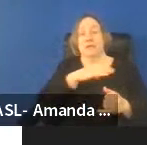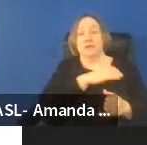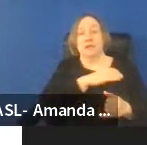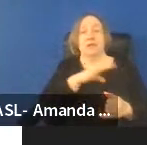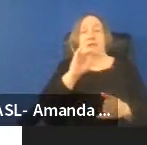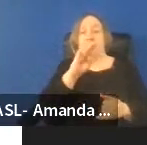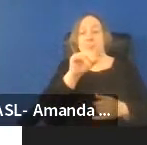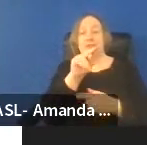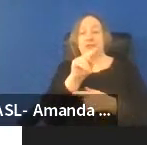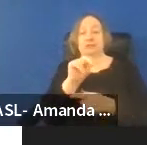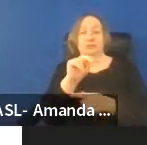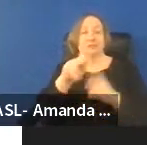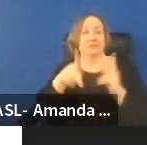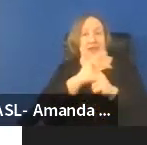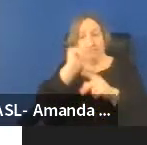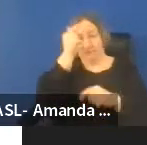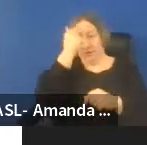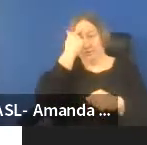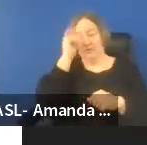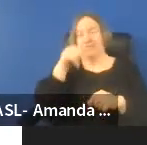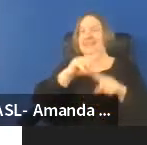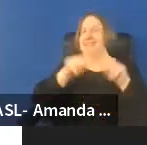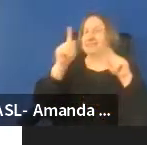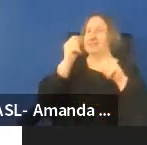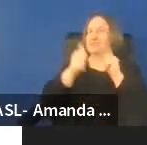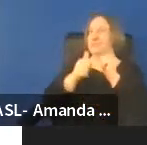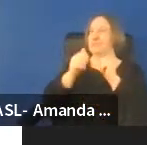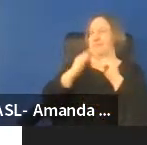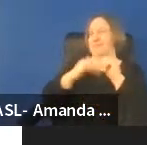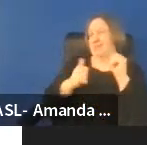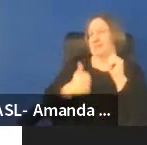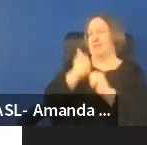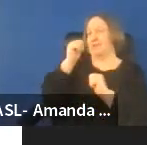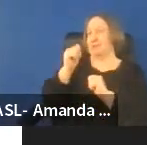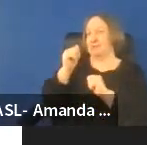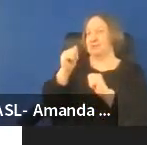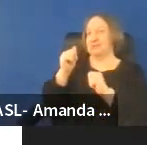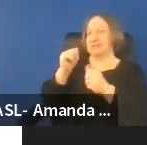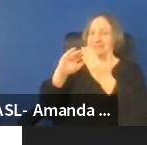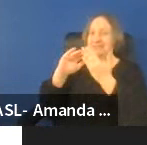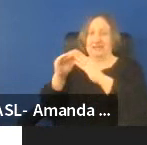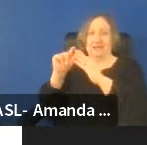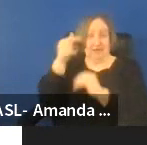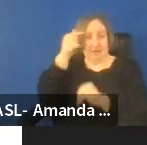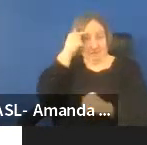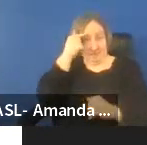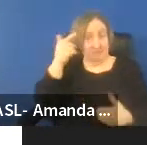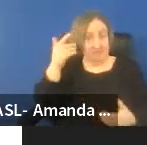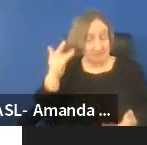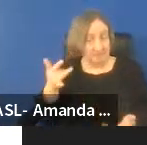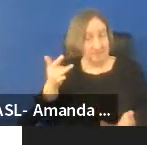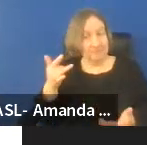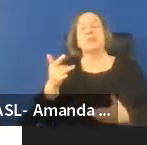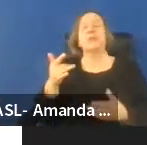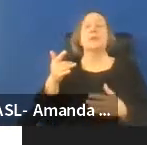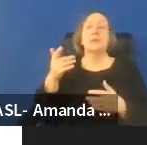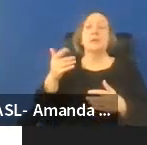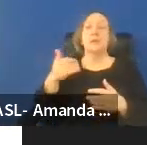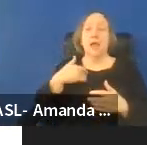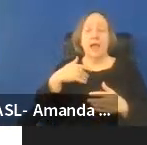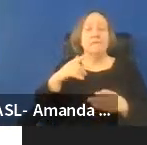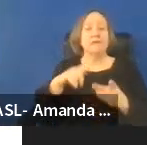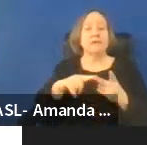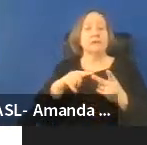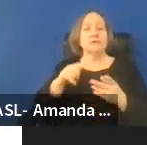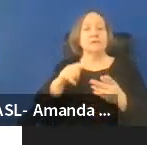government, and this differs from most other municipal governments in that its members have legislative,